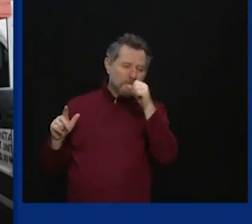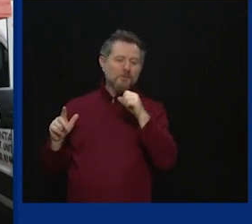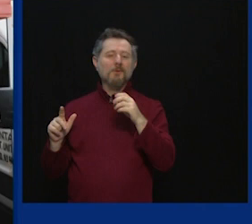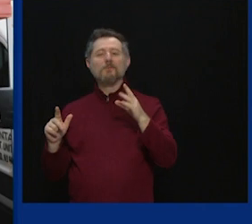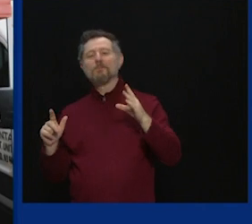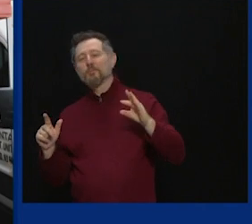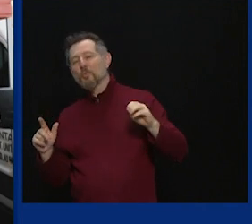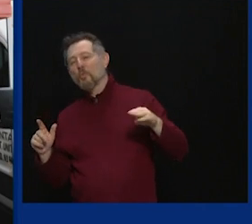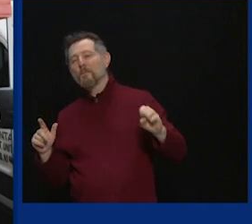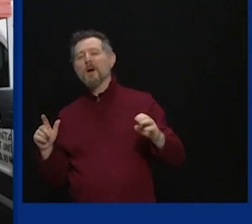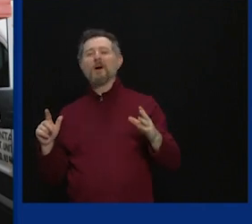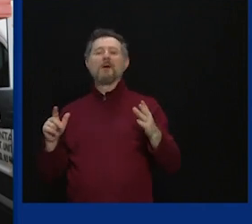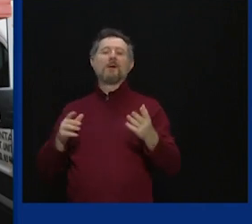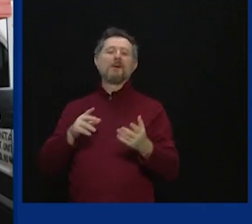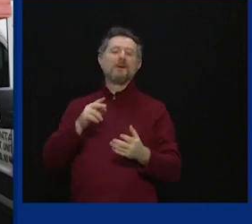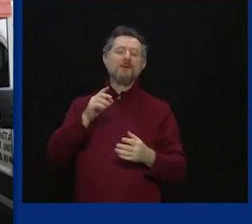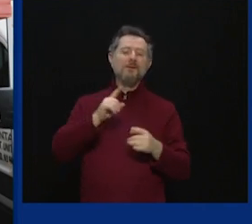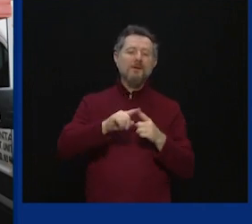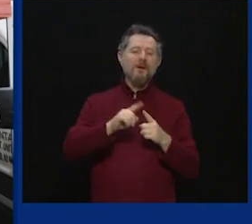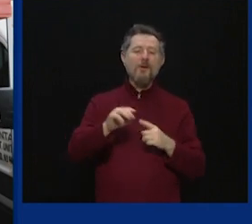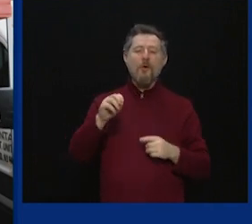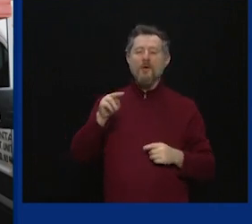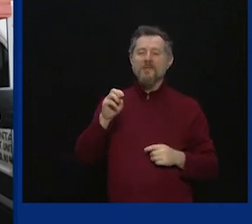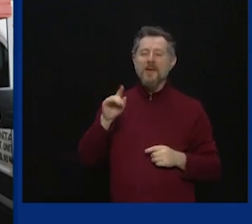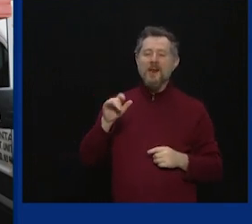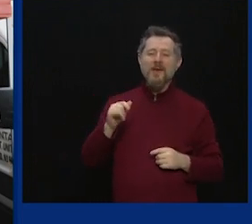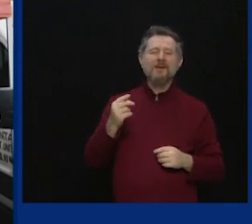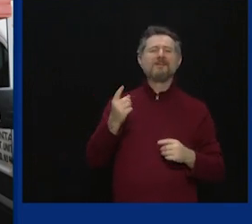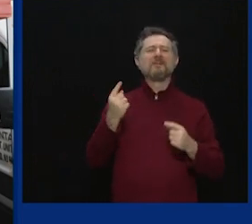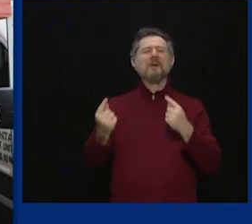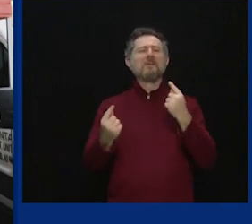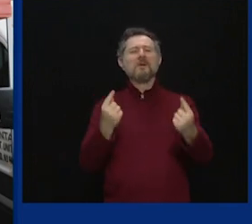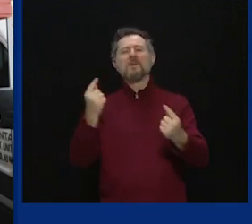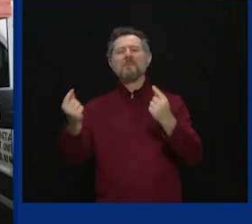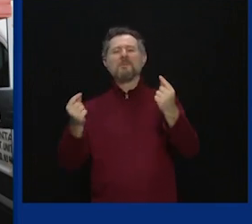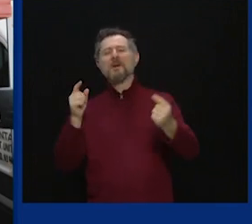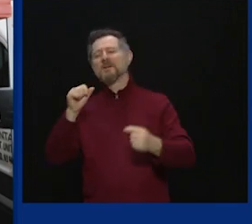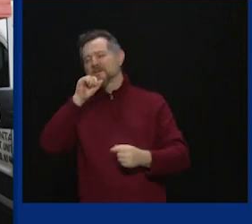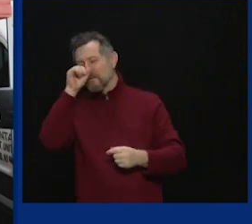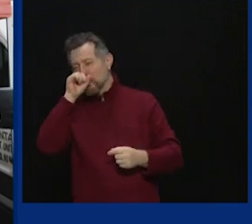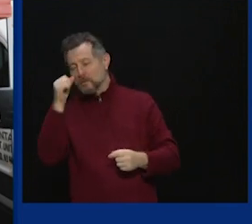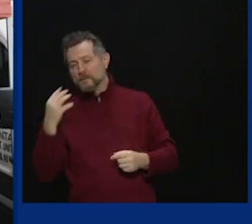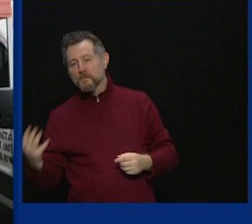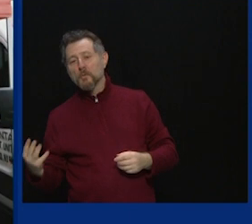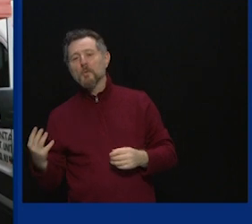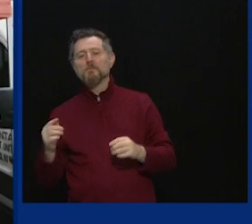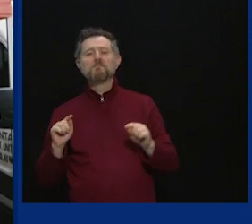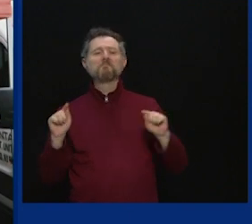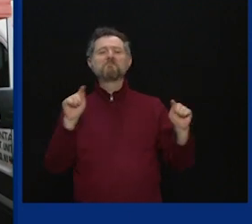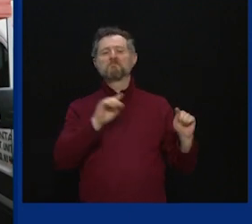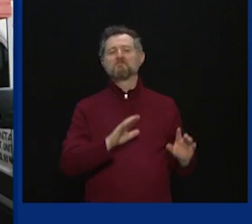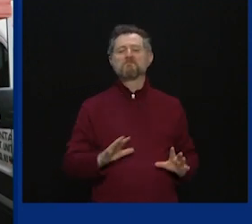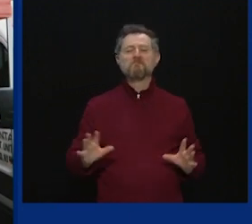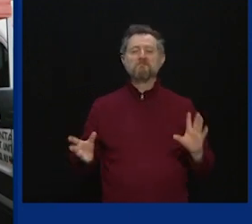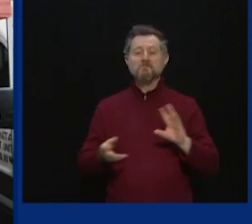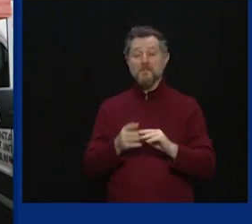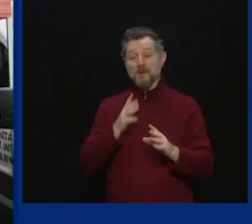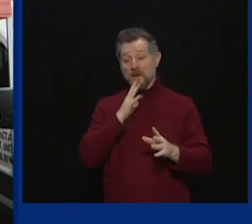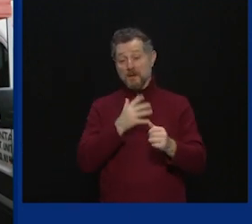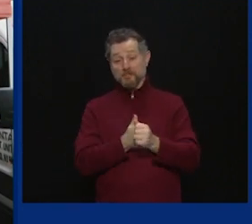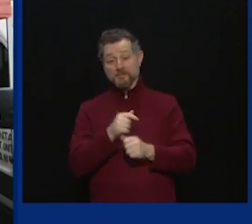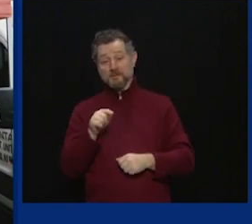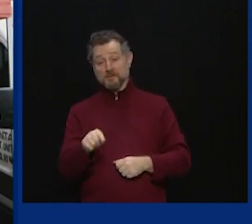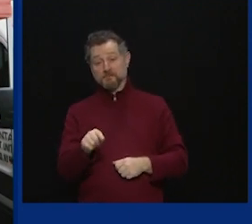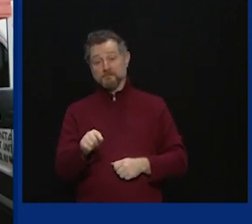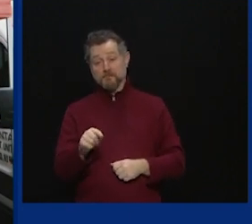and Onondaga 1 as well. Suffolk, as I mentioned, has 4. So that's our update. This is not what's driving our policies. It